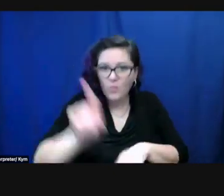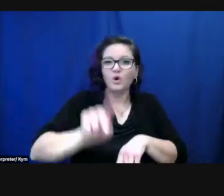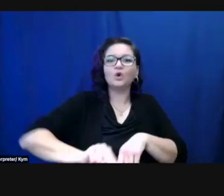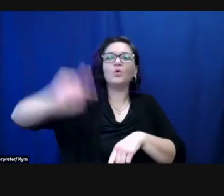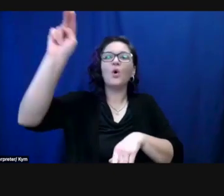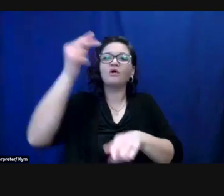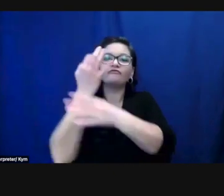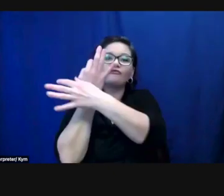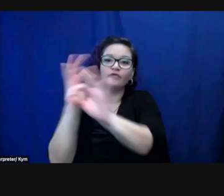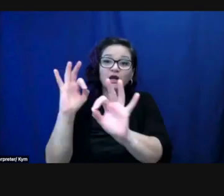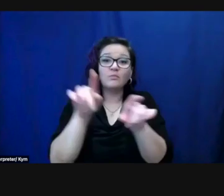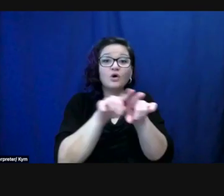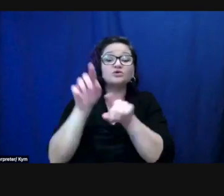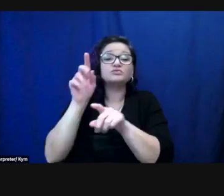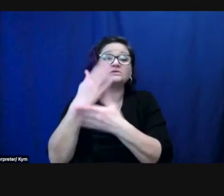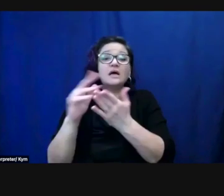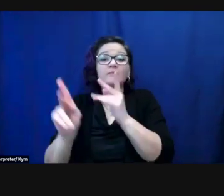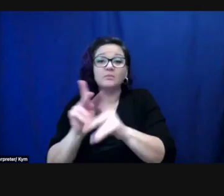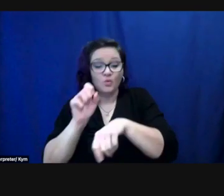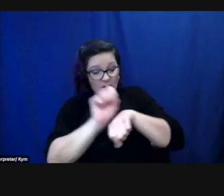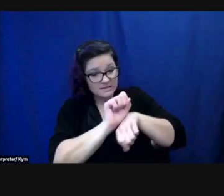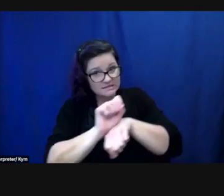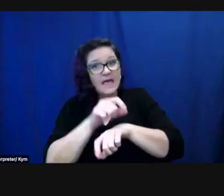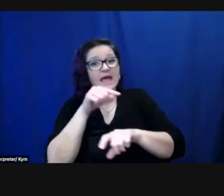who, enslaved people who went from